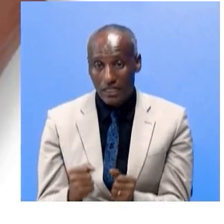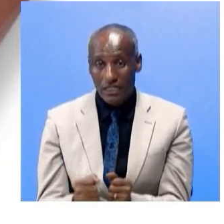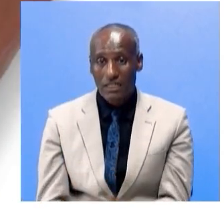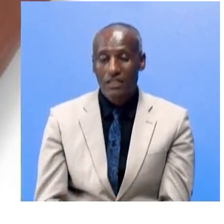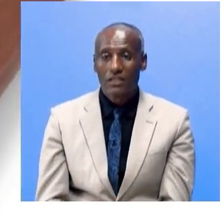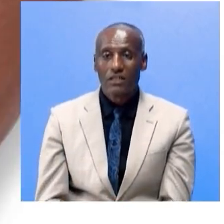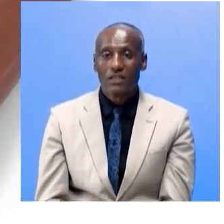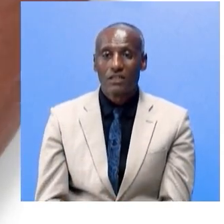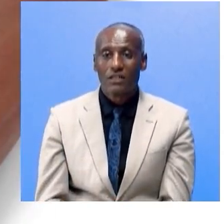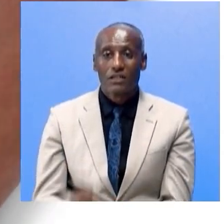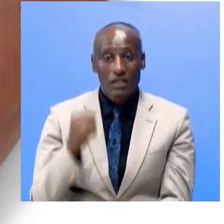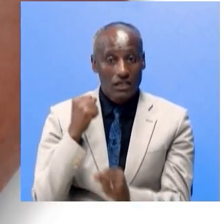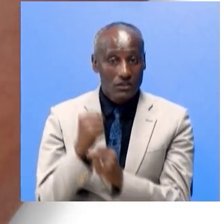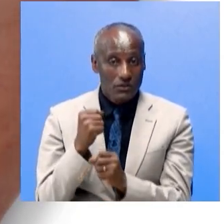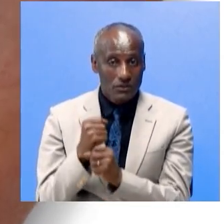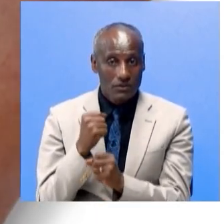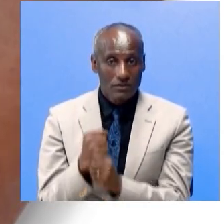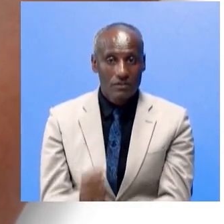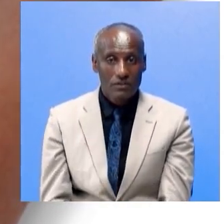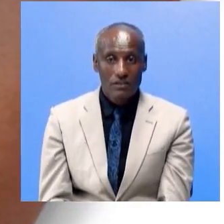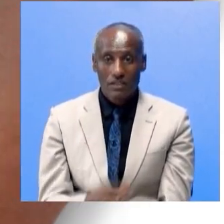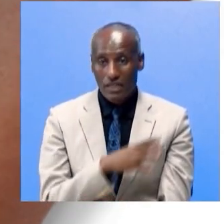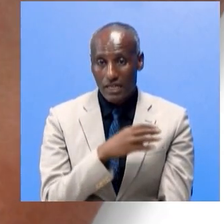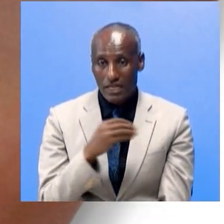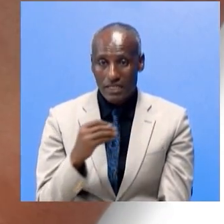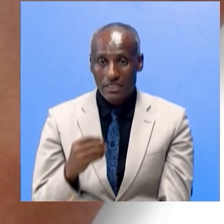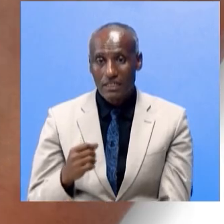can do and